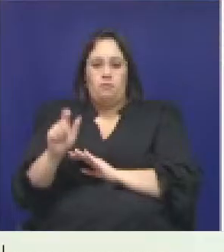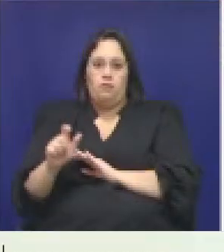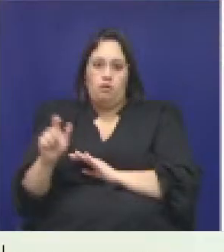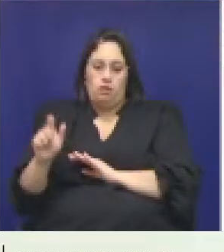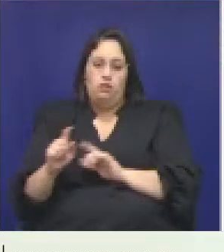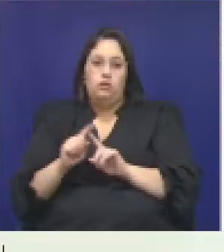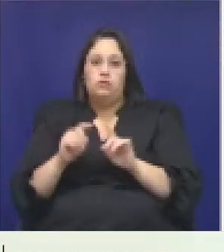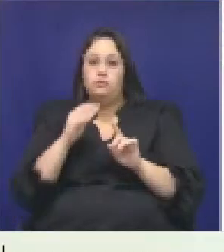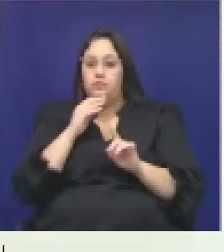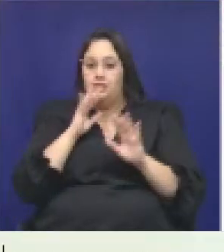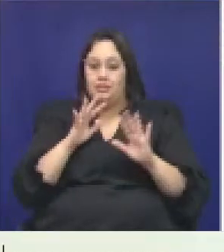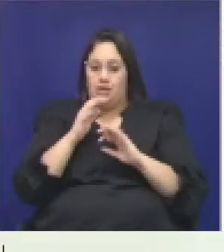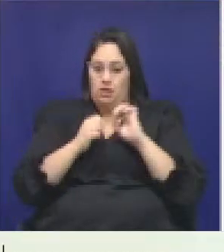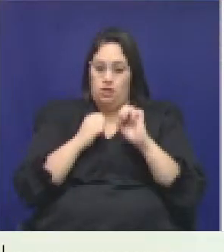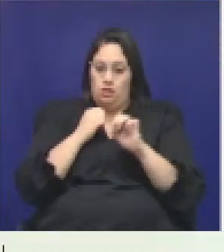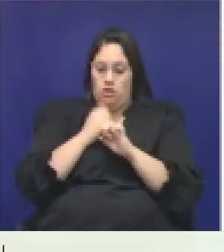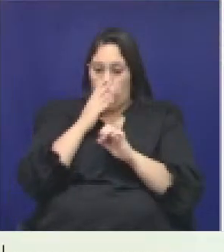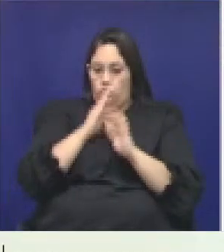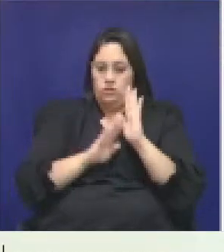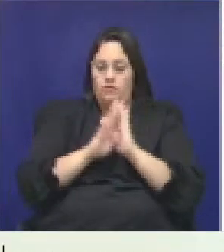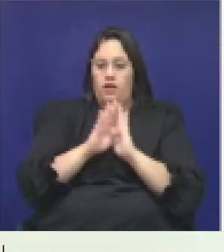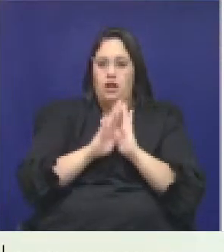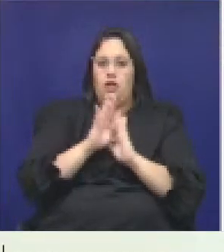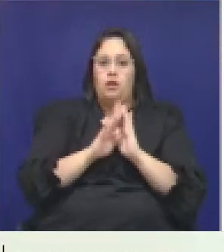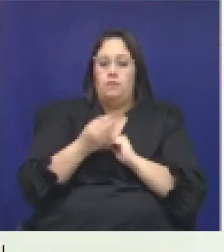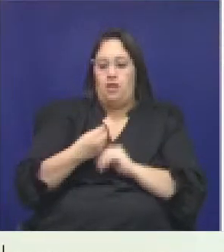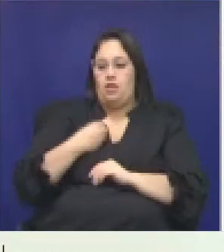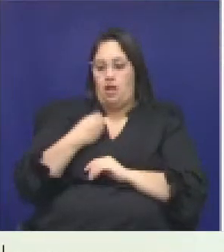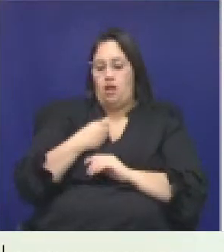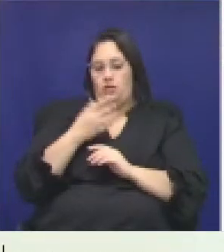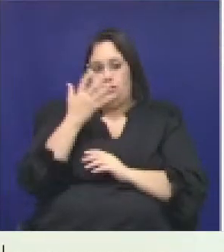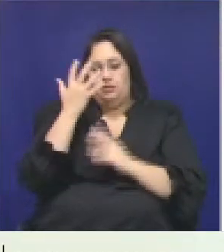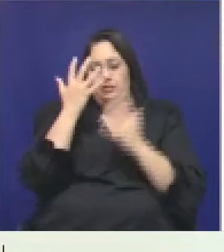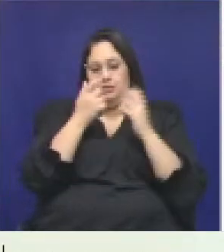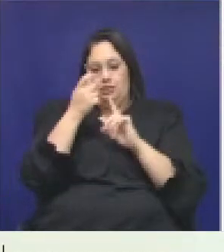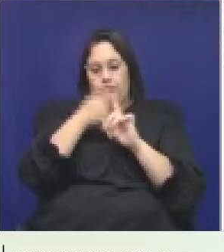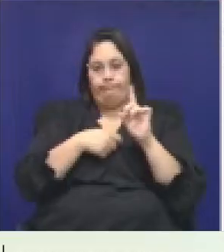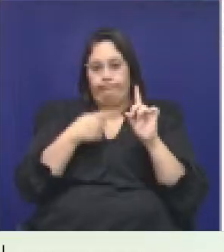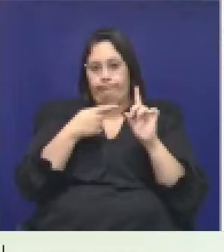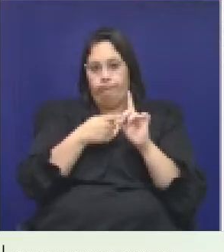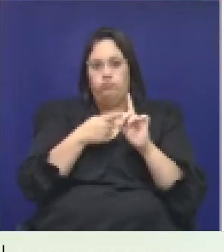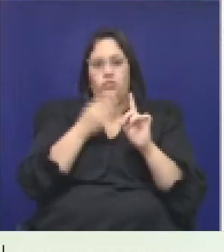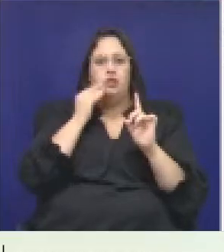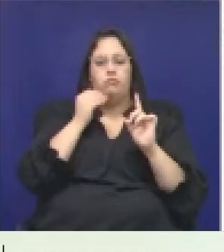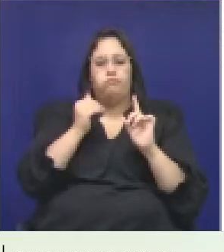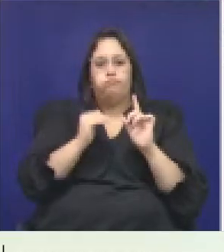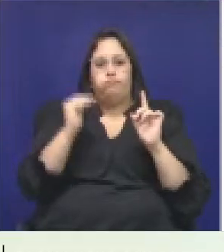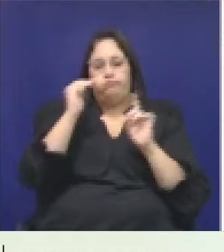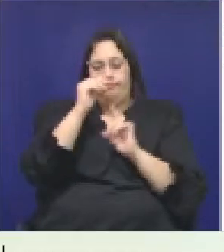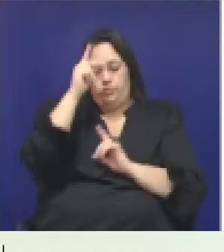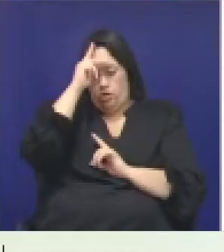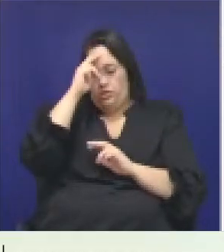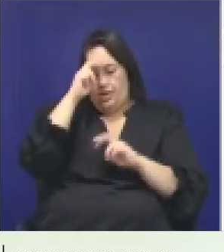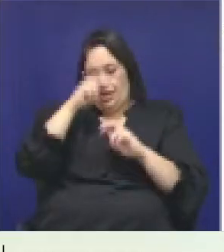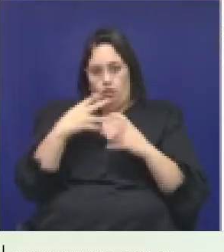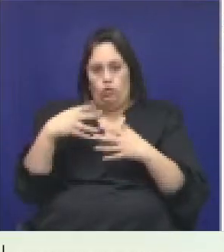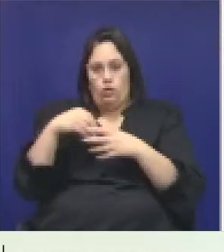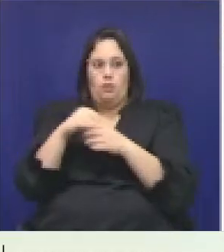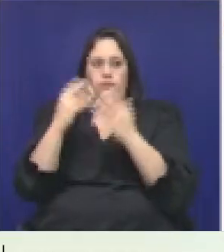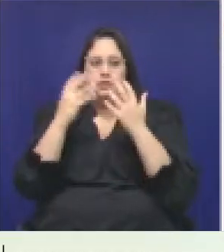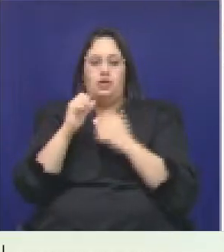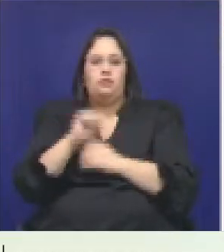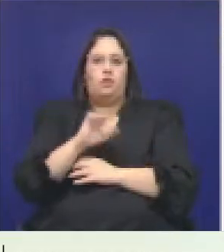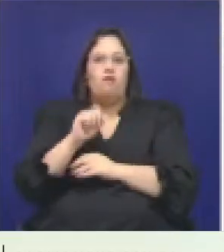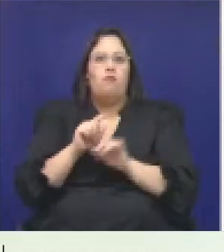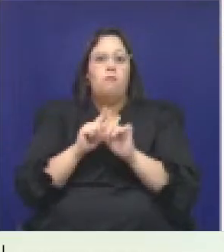It takes 10 years to develop a young statistician to the level of experience and knowledge required by Stats SA, yet